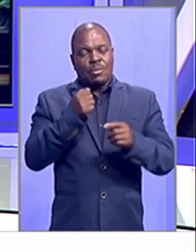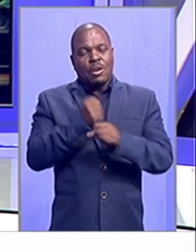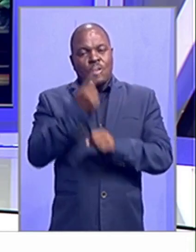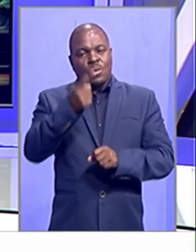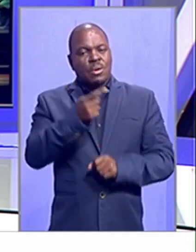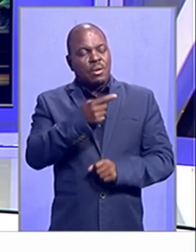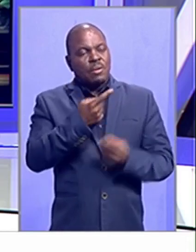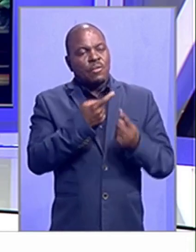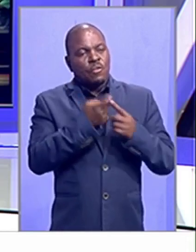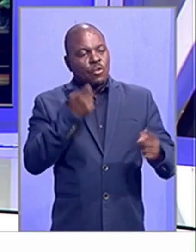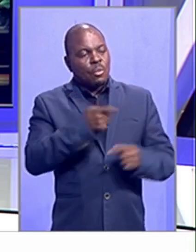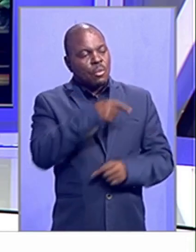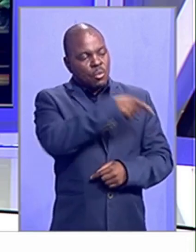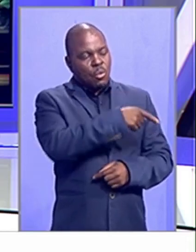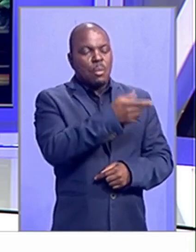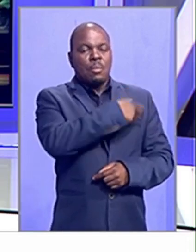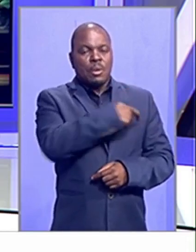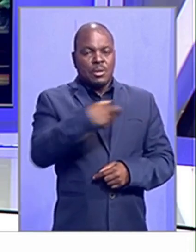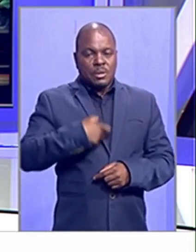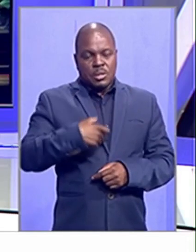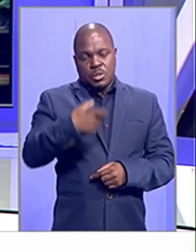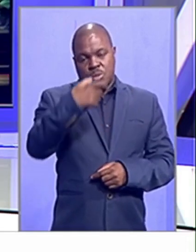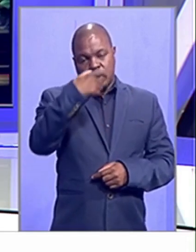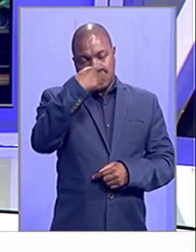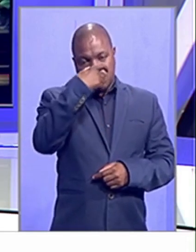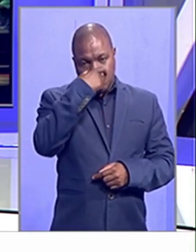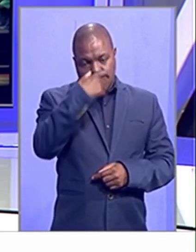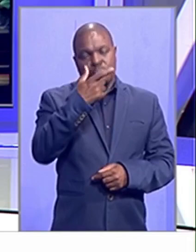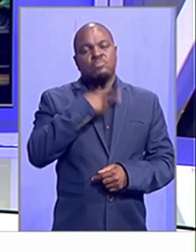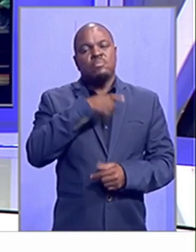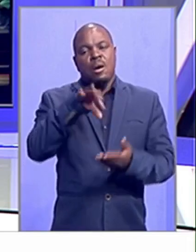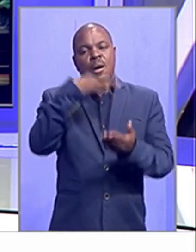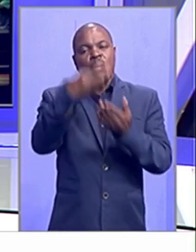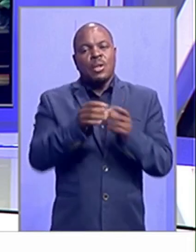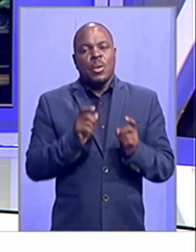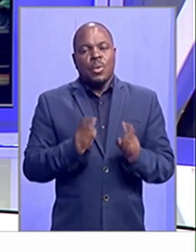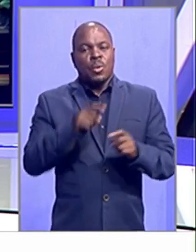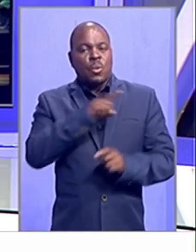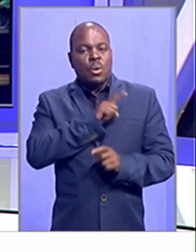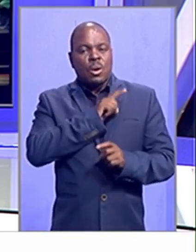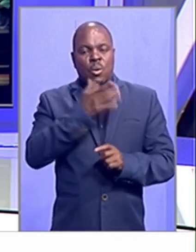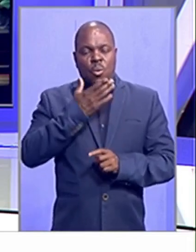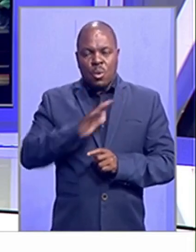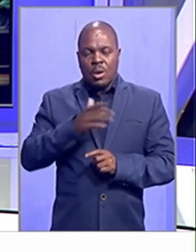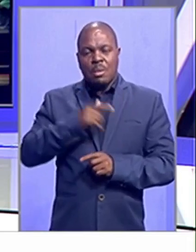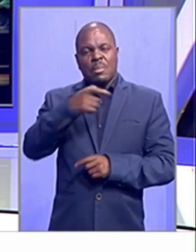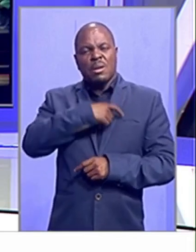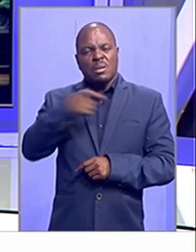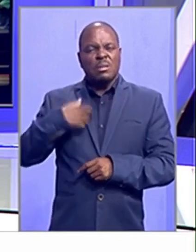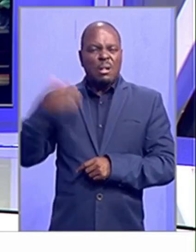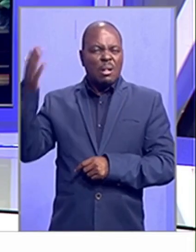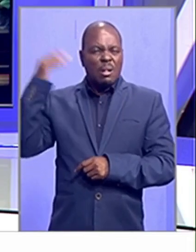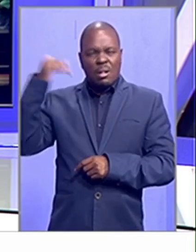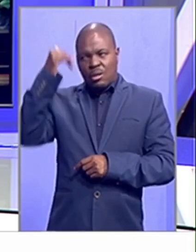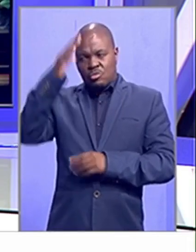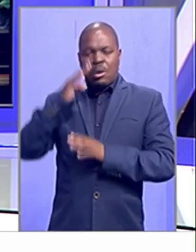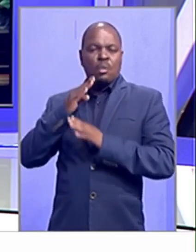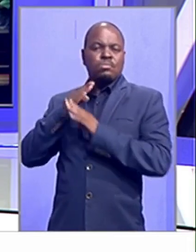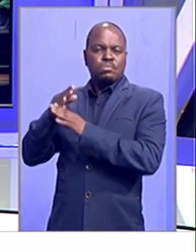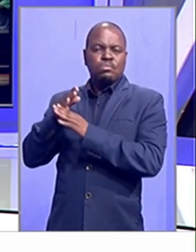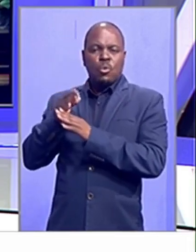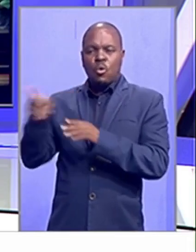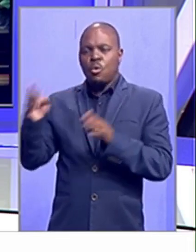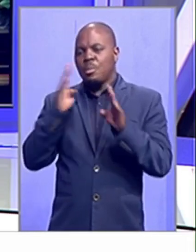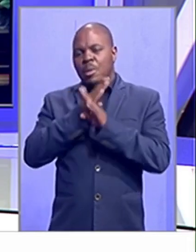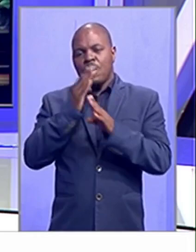ya tšhoganyetšo e dirilwego ke mopresidente Cyril Ramaphosa ya go thibela kgopelo ya mopresidente wa peleng Jacob Zuma ya go